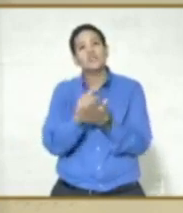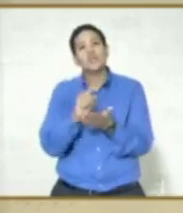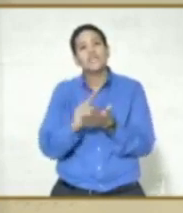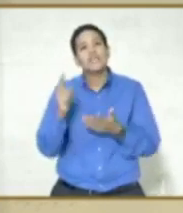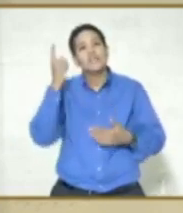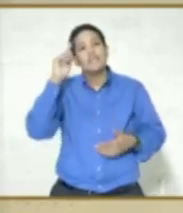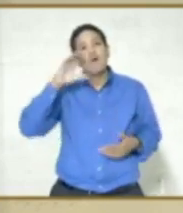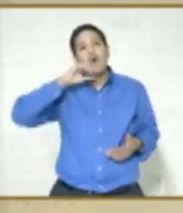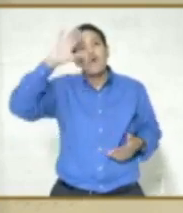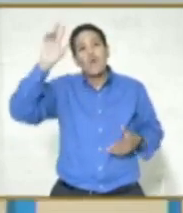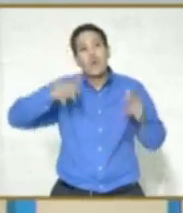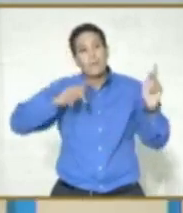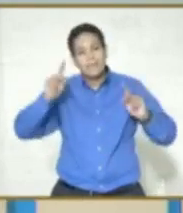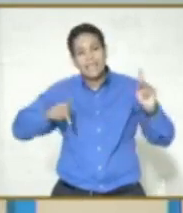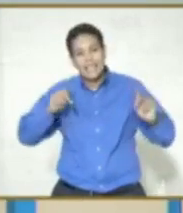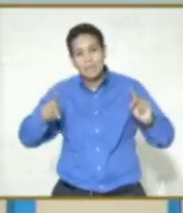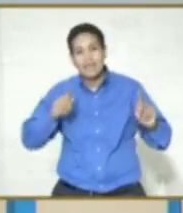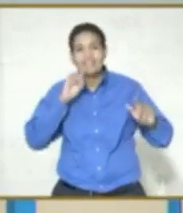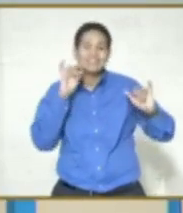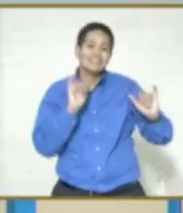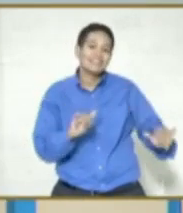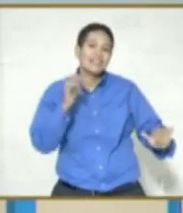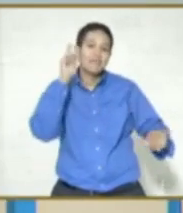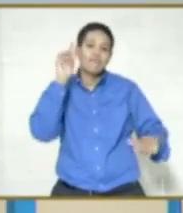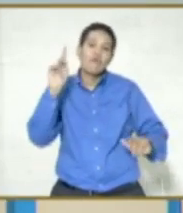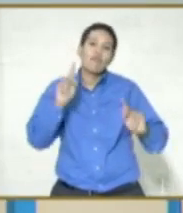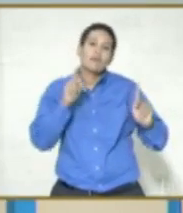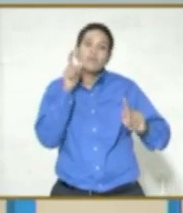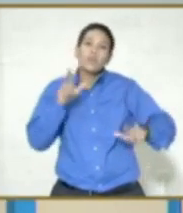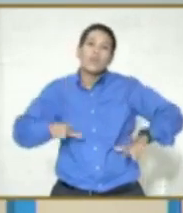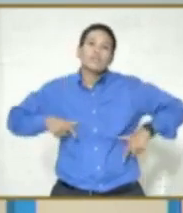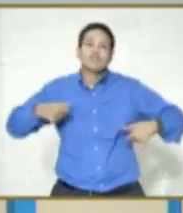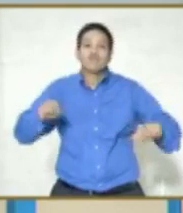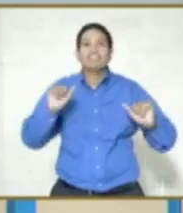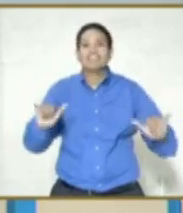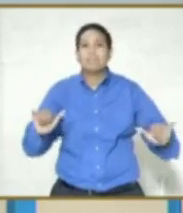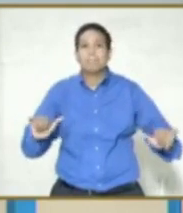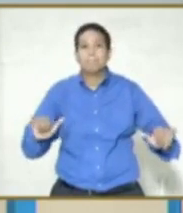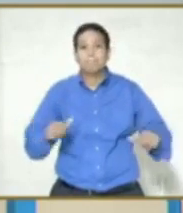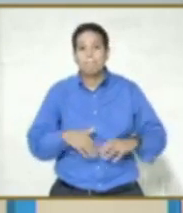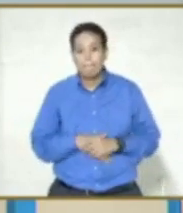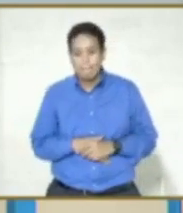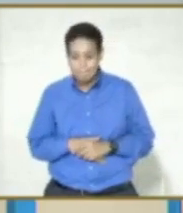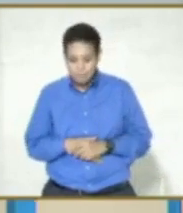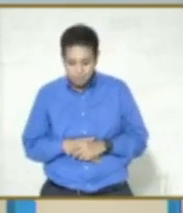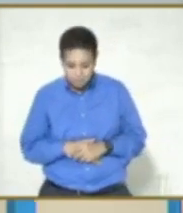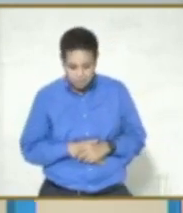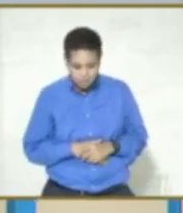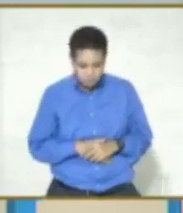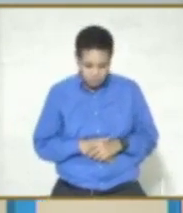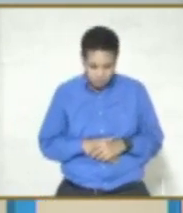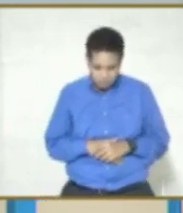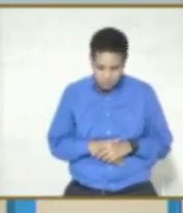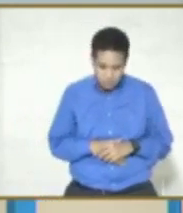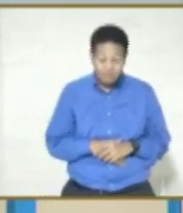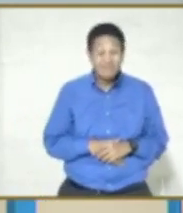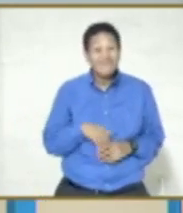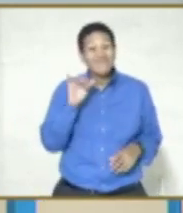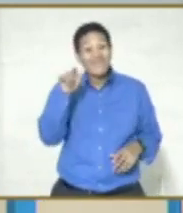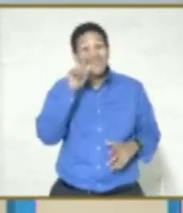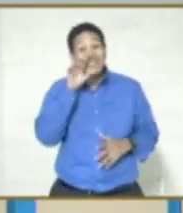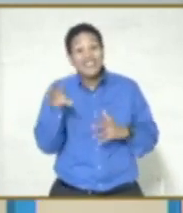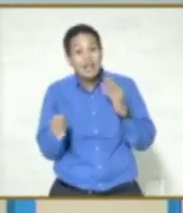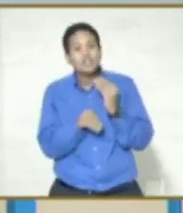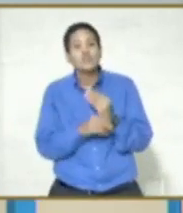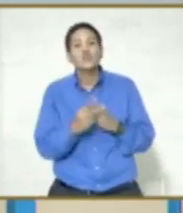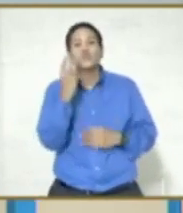elderly persons. And it's the same thing for the homeless person. And this is in addition to the 2 meals